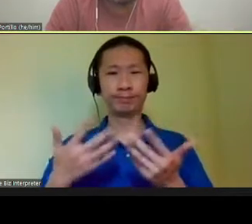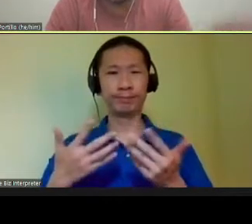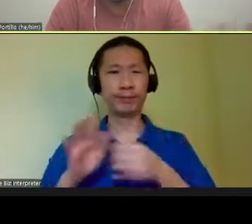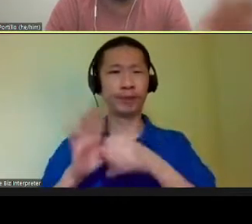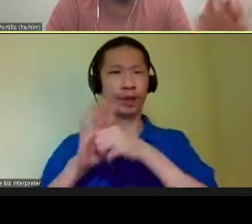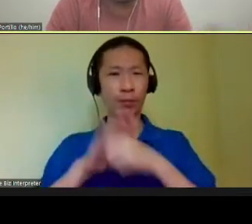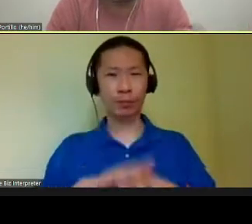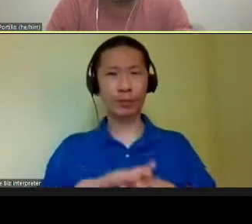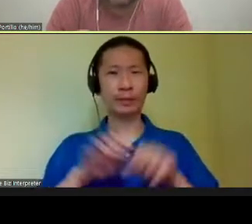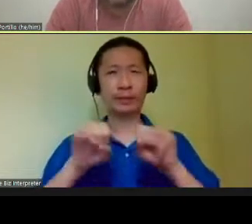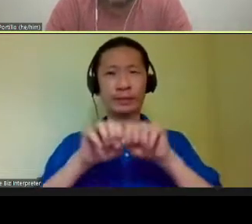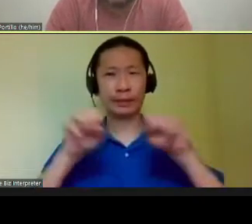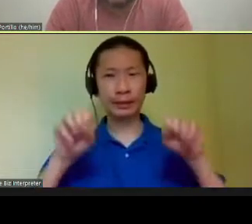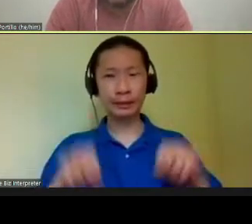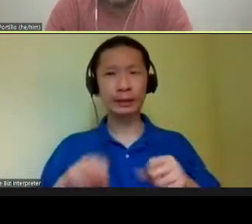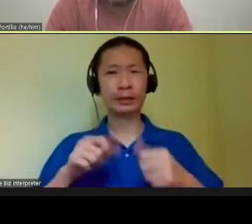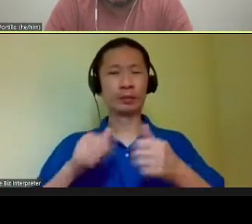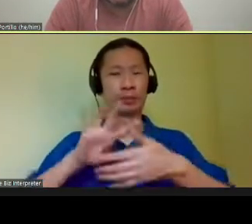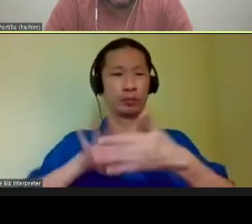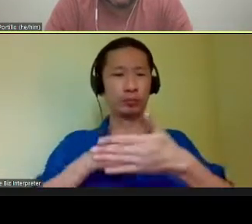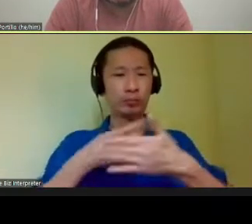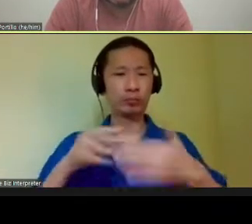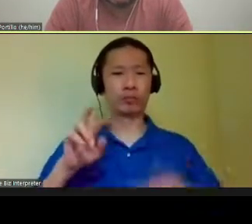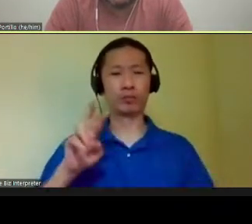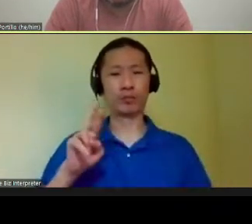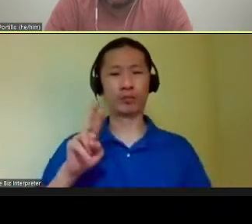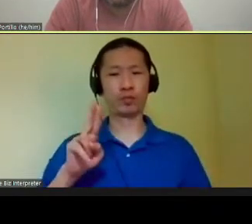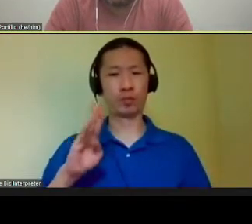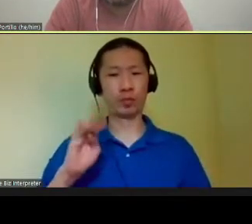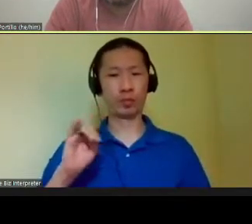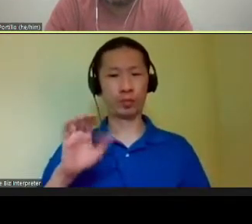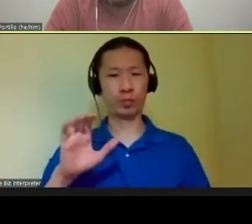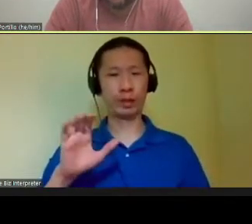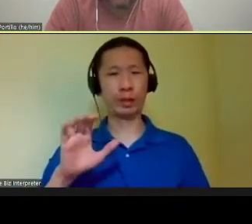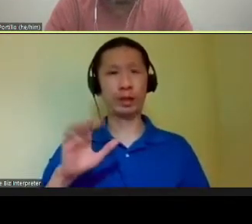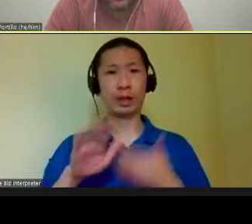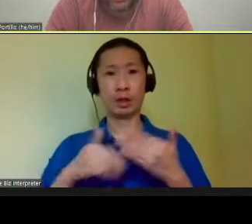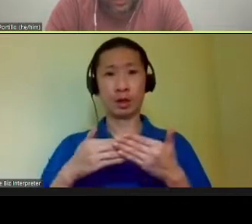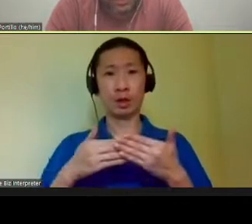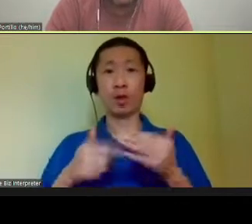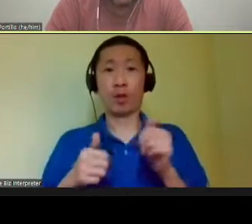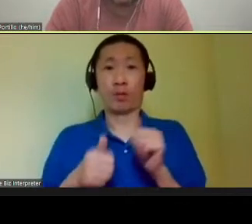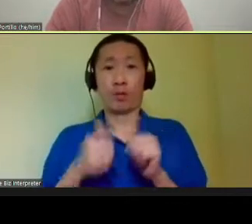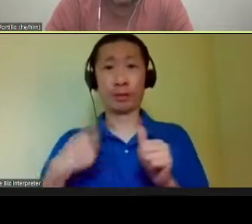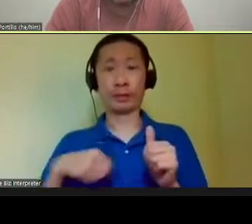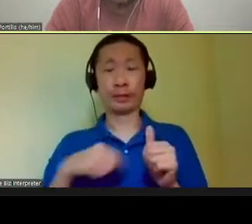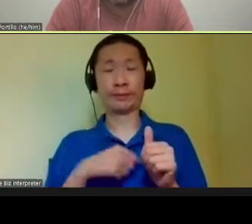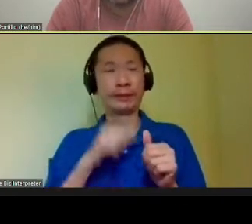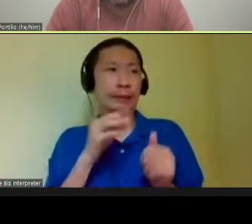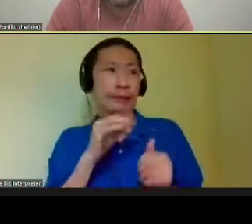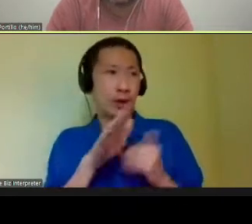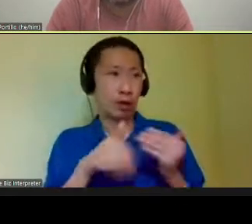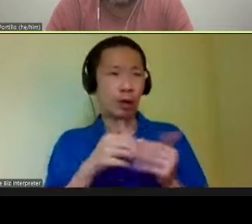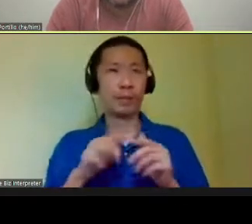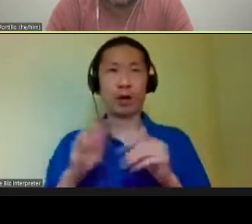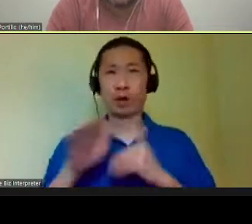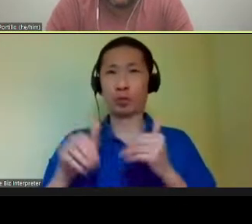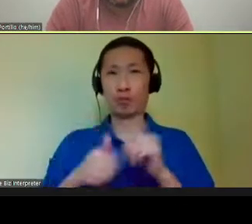oppressive system or rubric, that we were all, or most of us, if not all of us, were trained